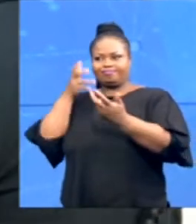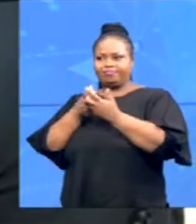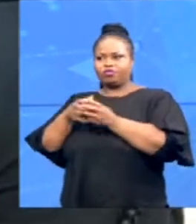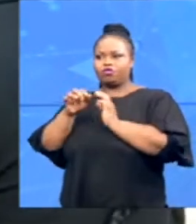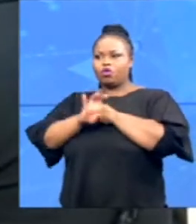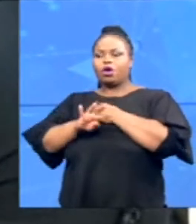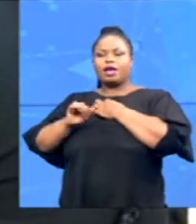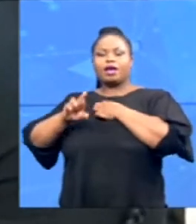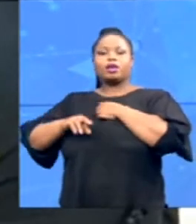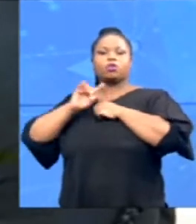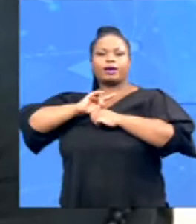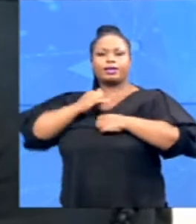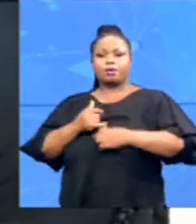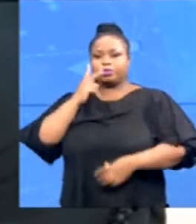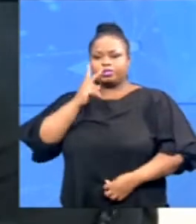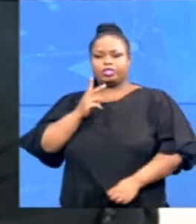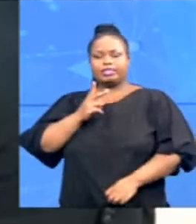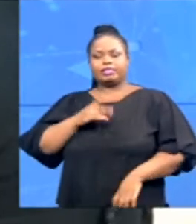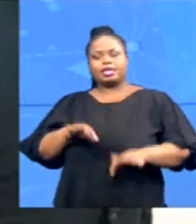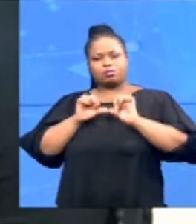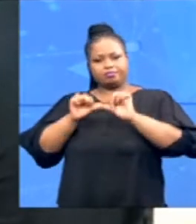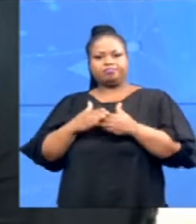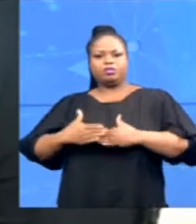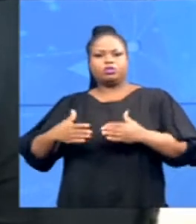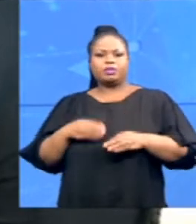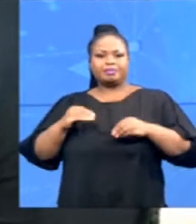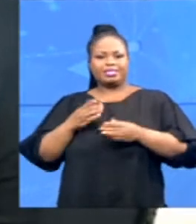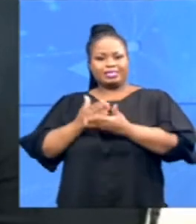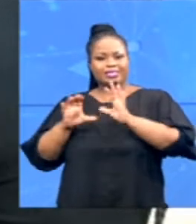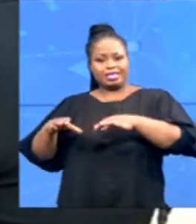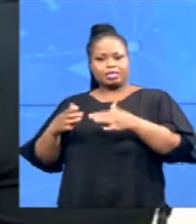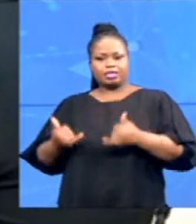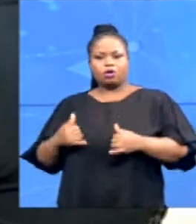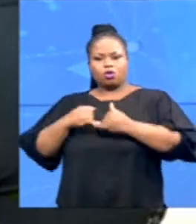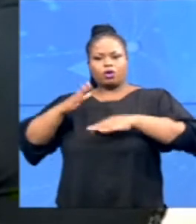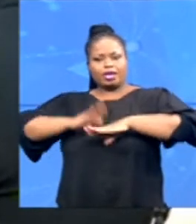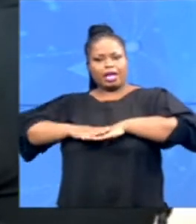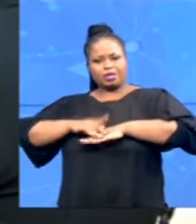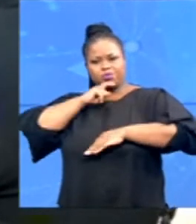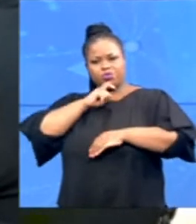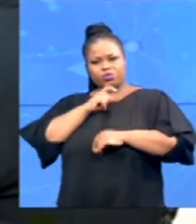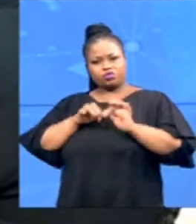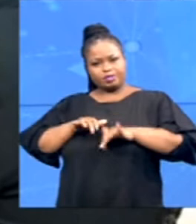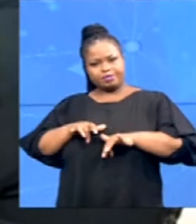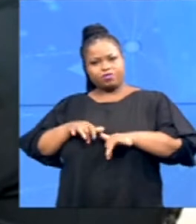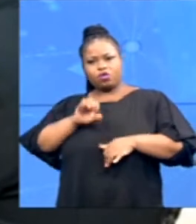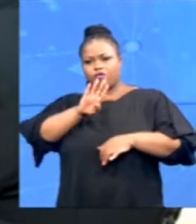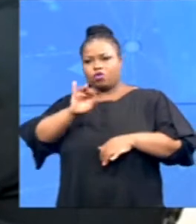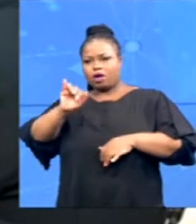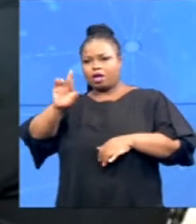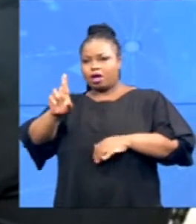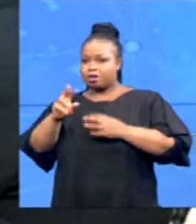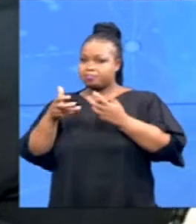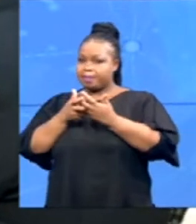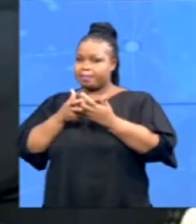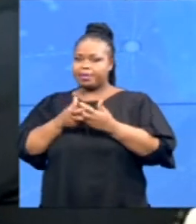more move of this specific sector moving onto the online space to keep up with the digital age. Yes, absolutely. So in the roadmap ahead, we're going to be